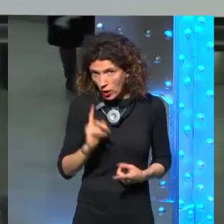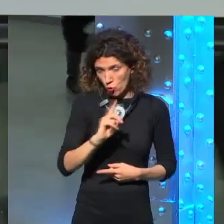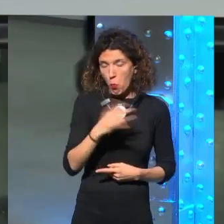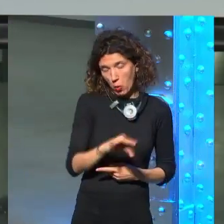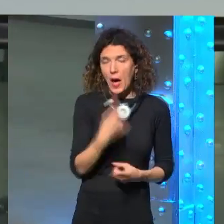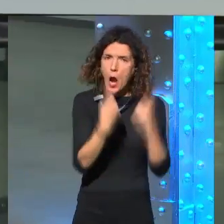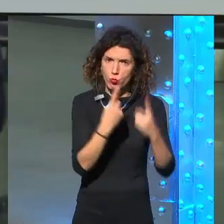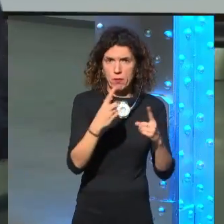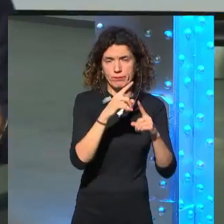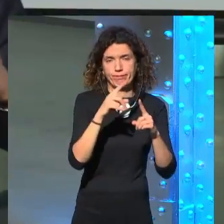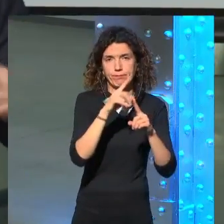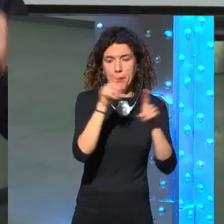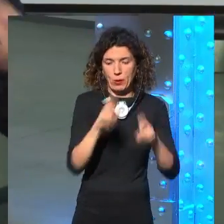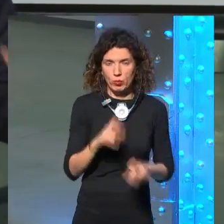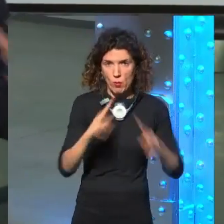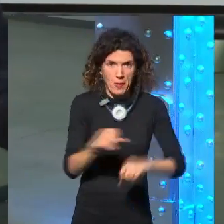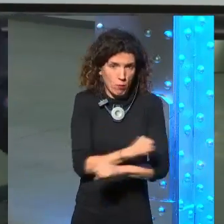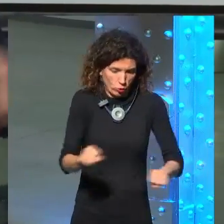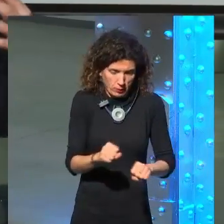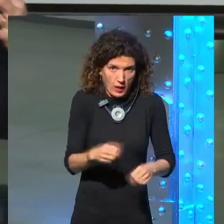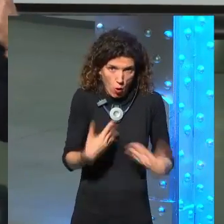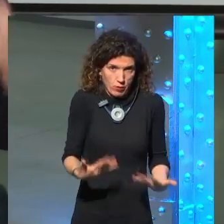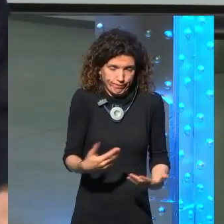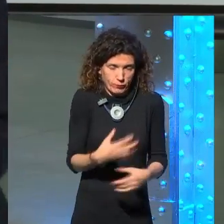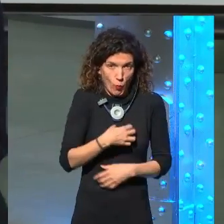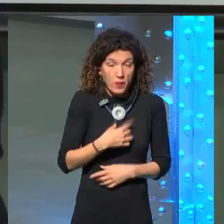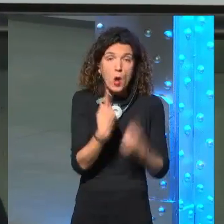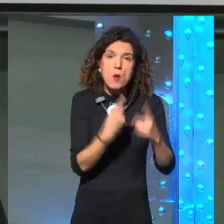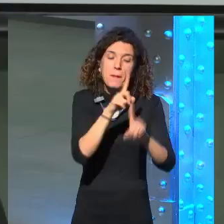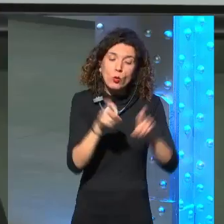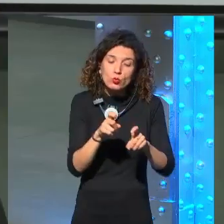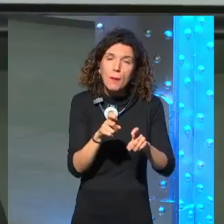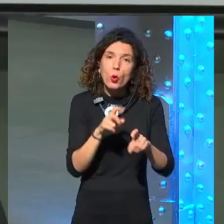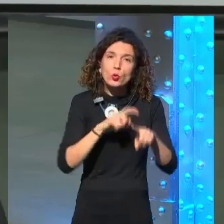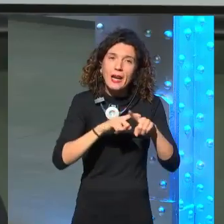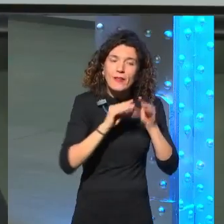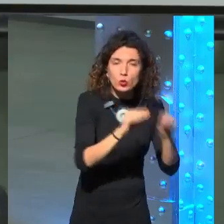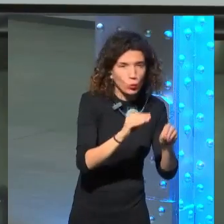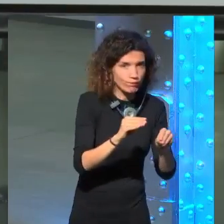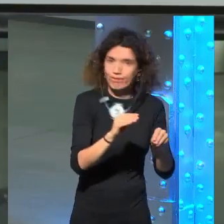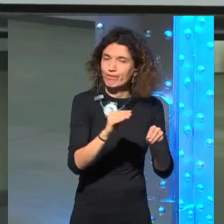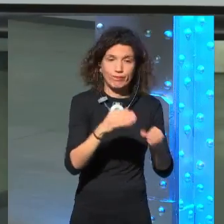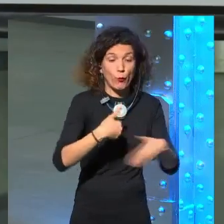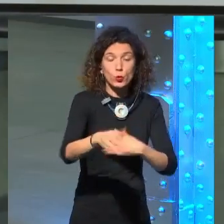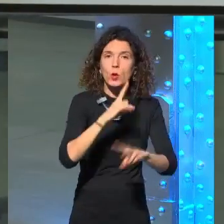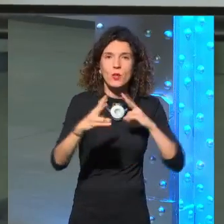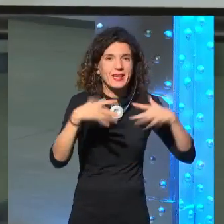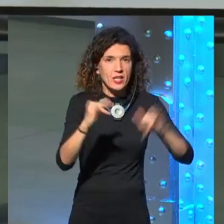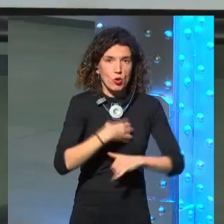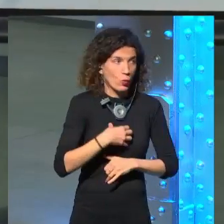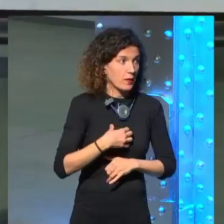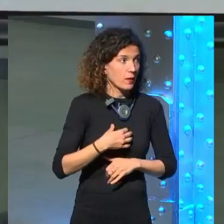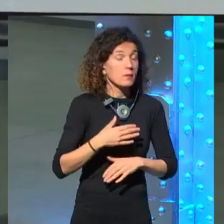don't know, but questions that by their nature we may never be able to answer. And my journey,